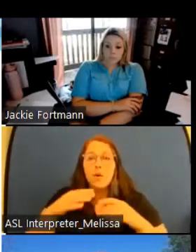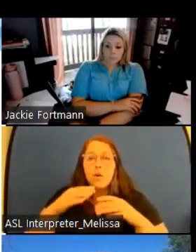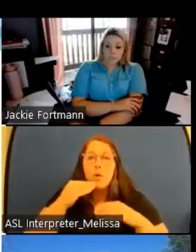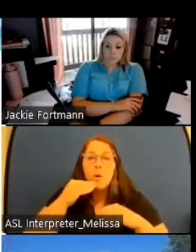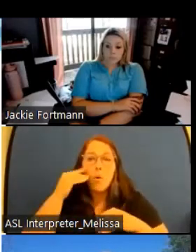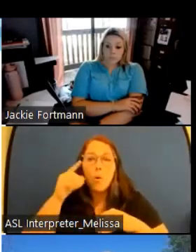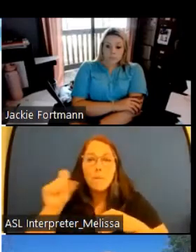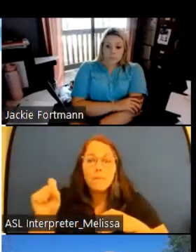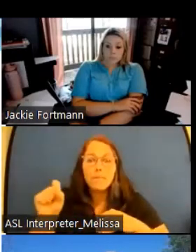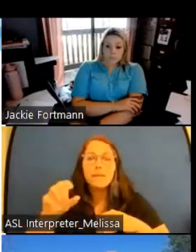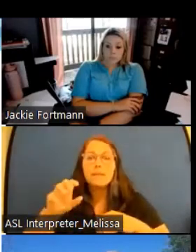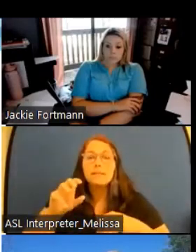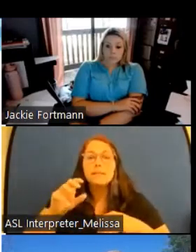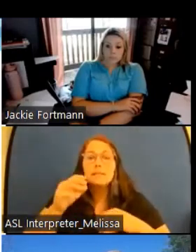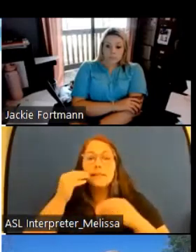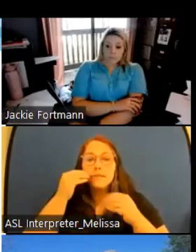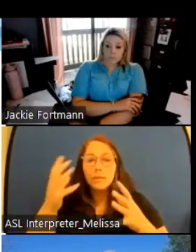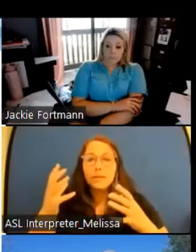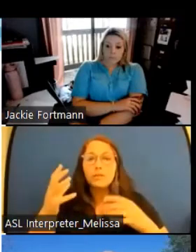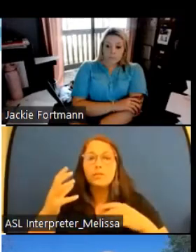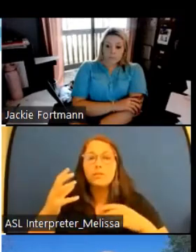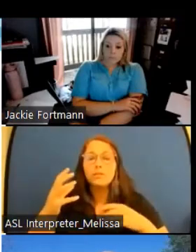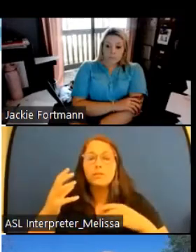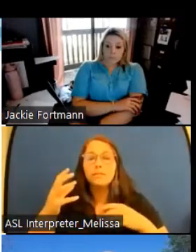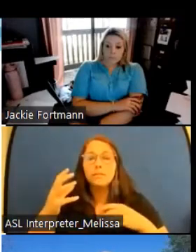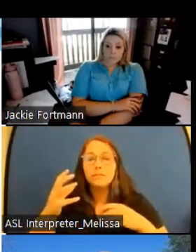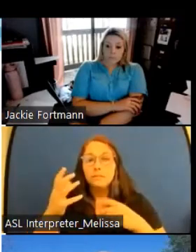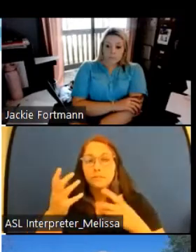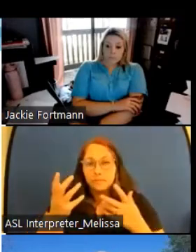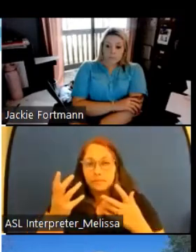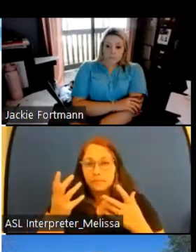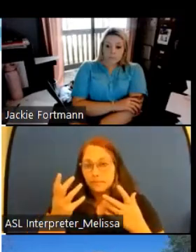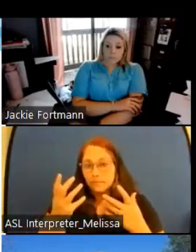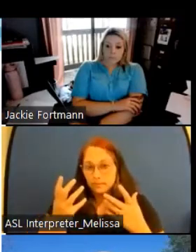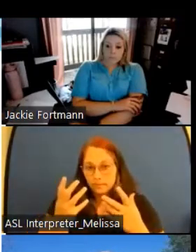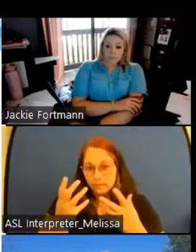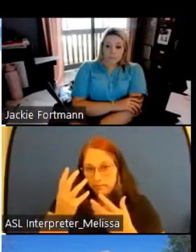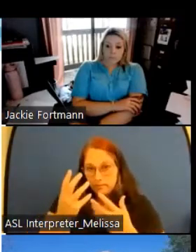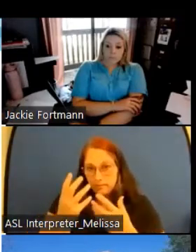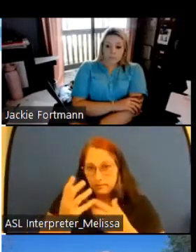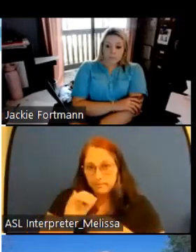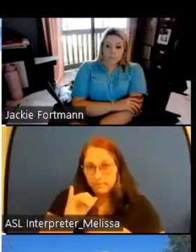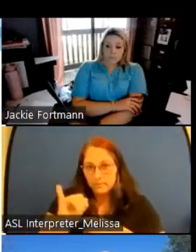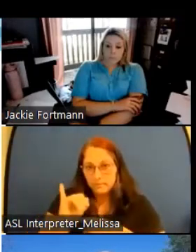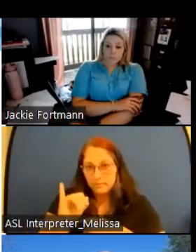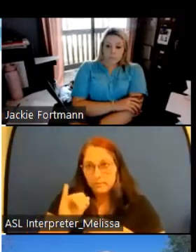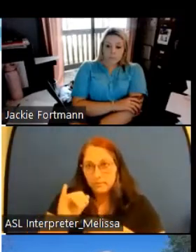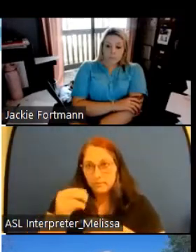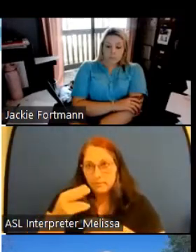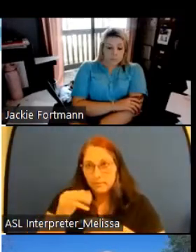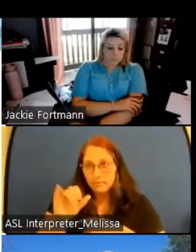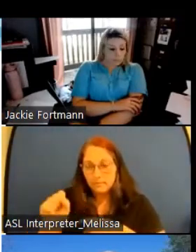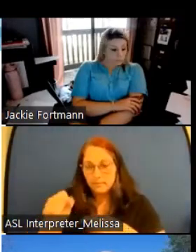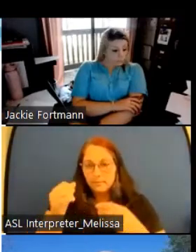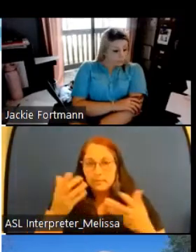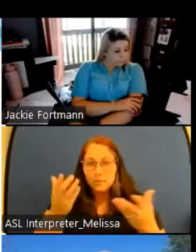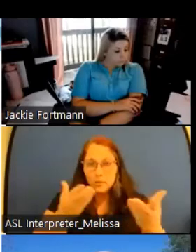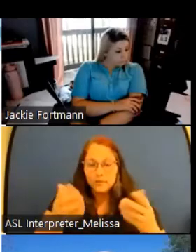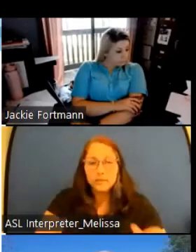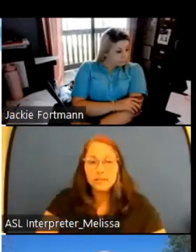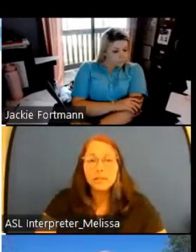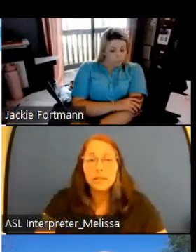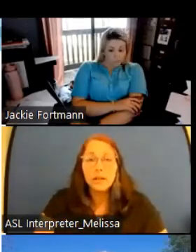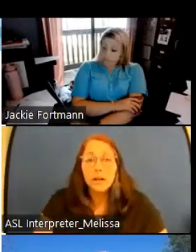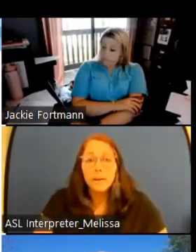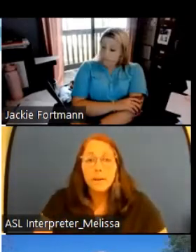And we act as the lead agency for our, we call it local planning group, but really it operates like a Continuum of